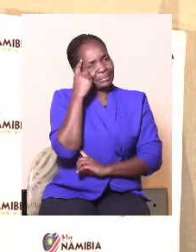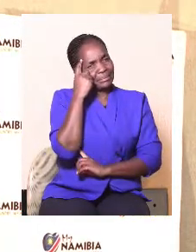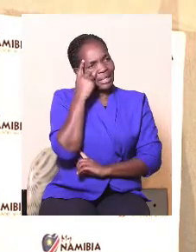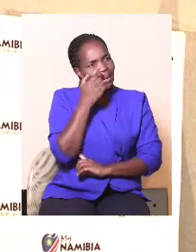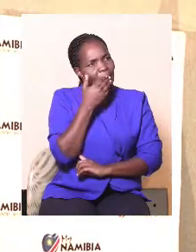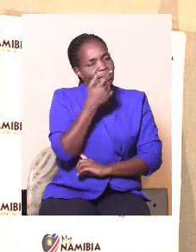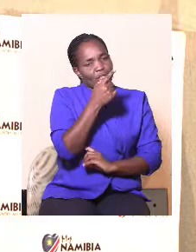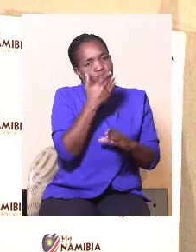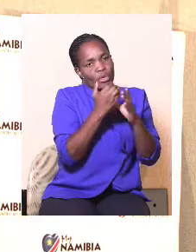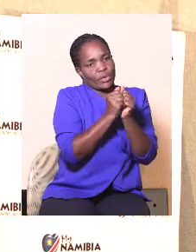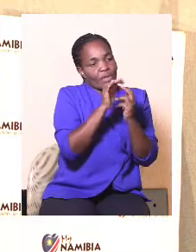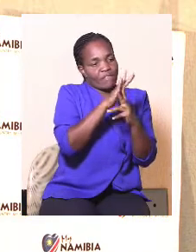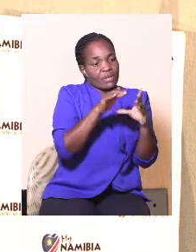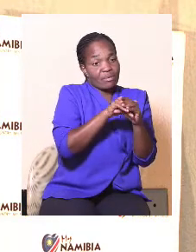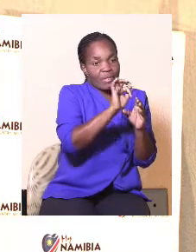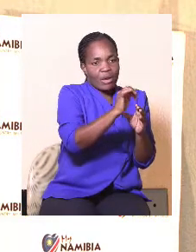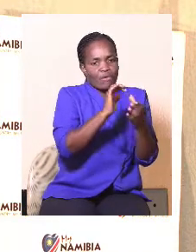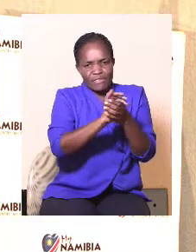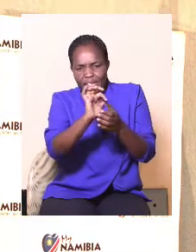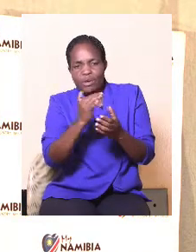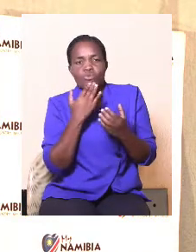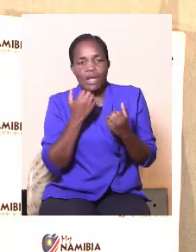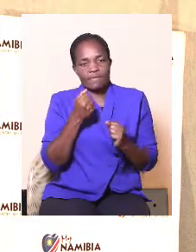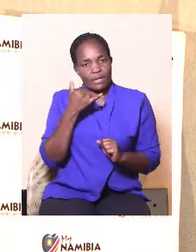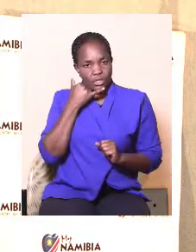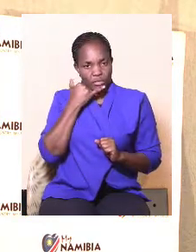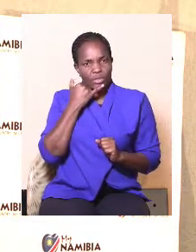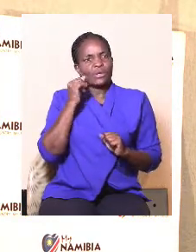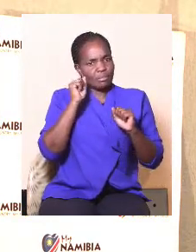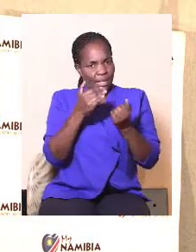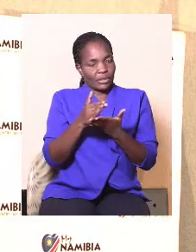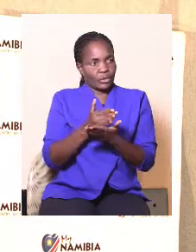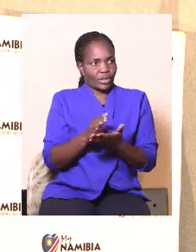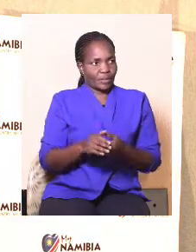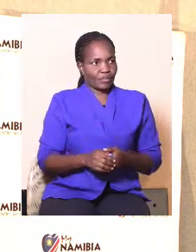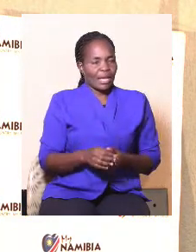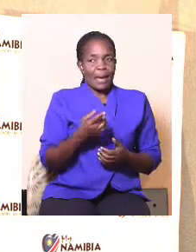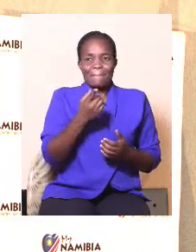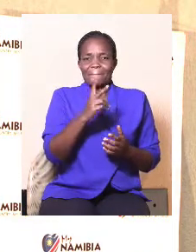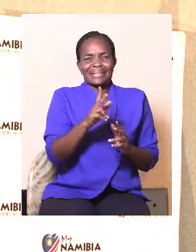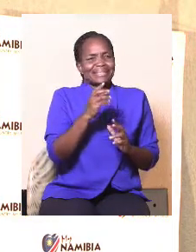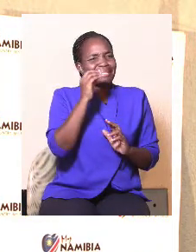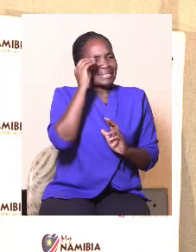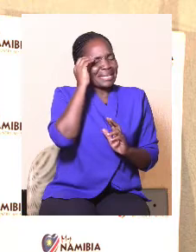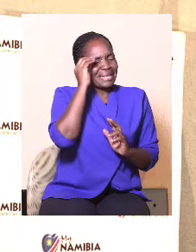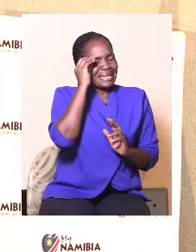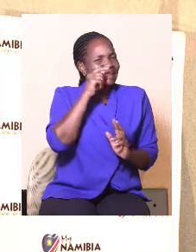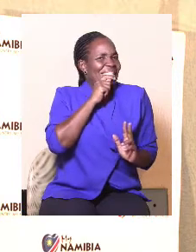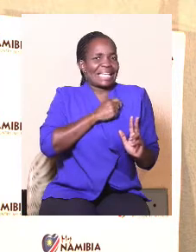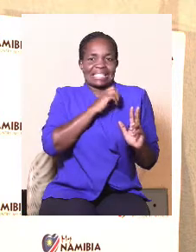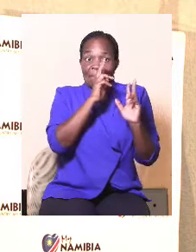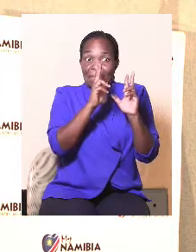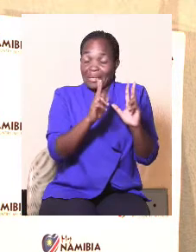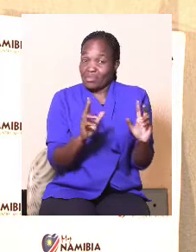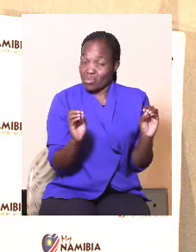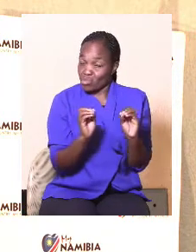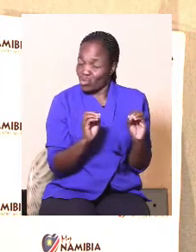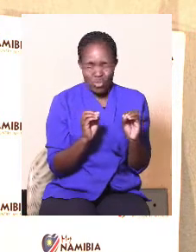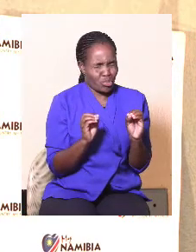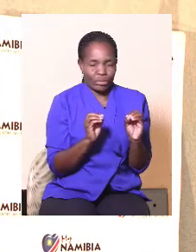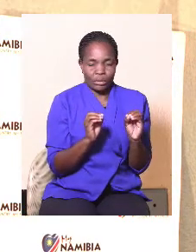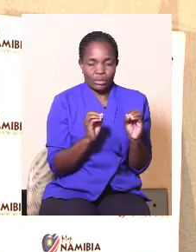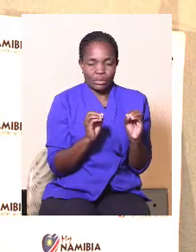work with those who have got cell phones, but if they don't know anybody trustworthy, and I want to underline this word,